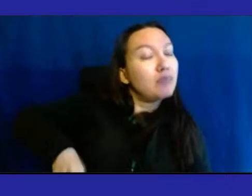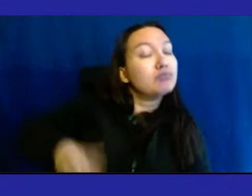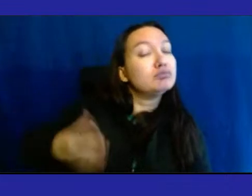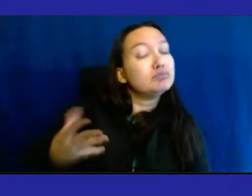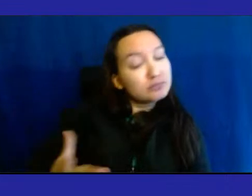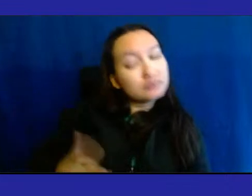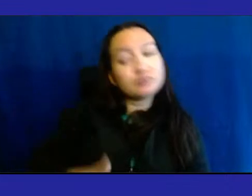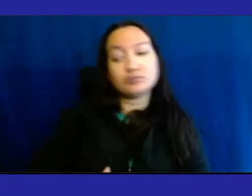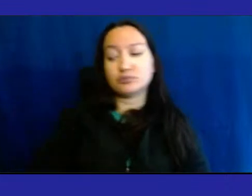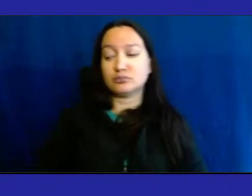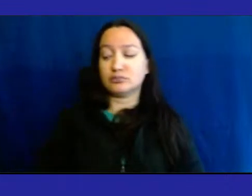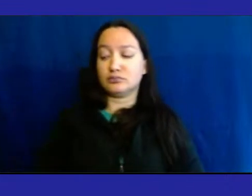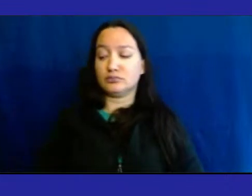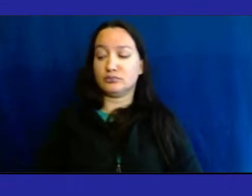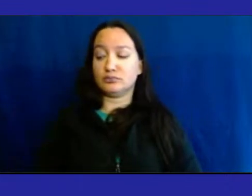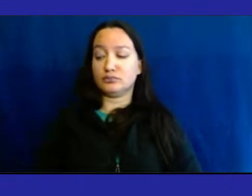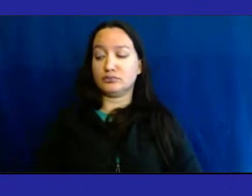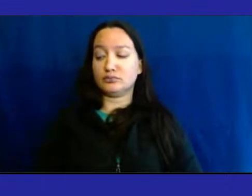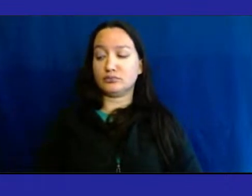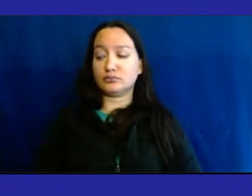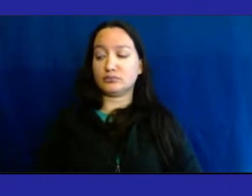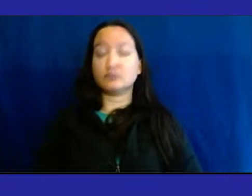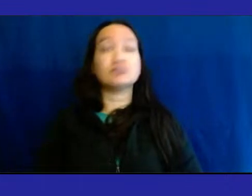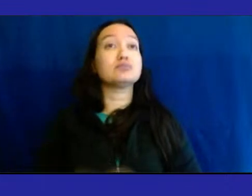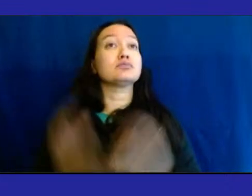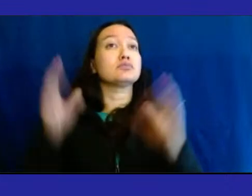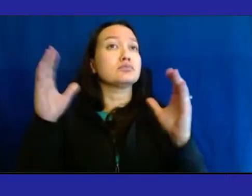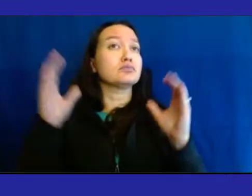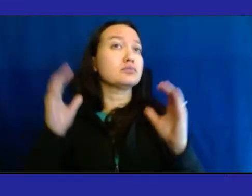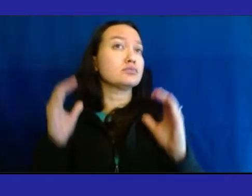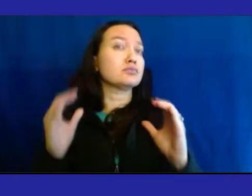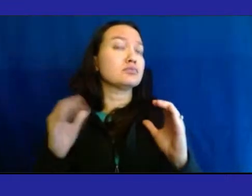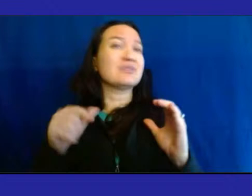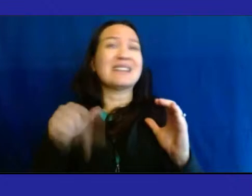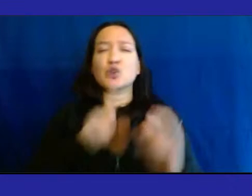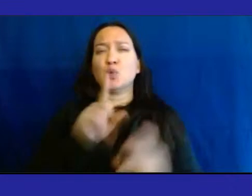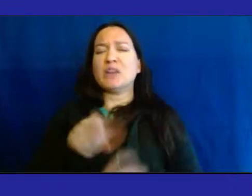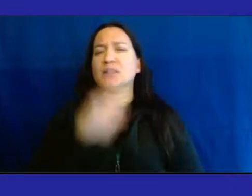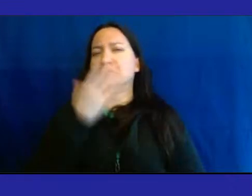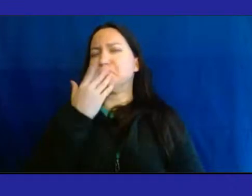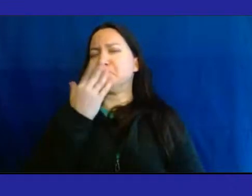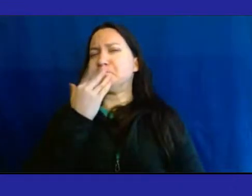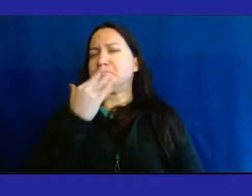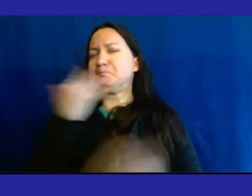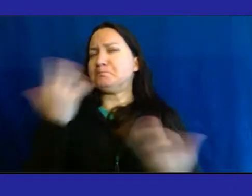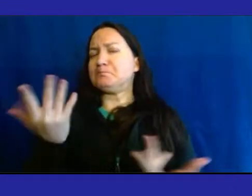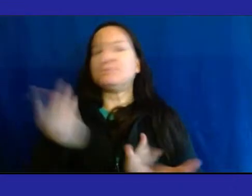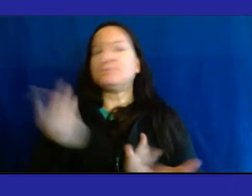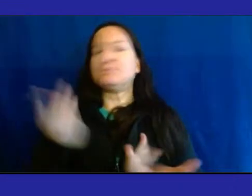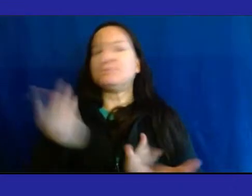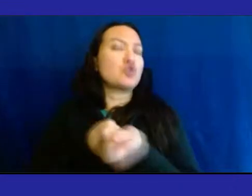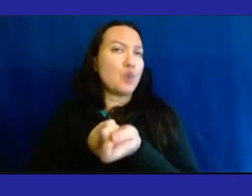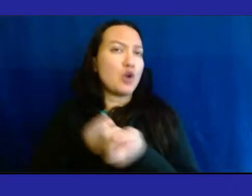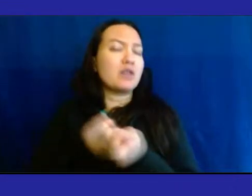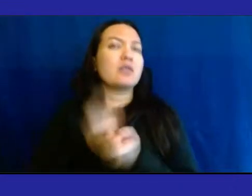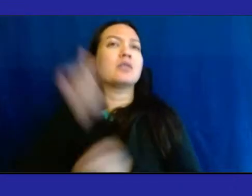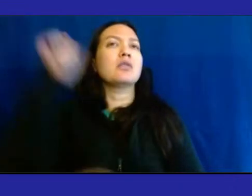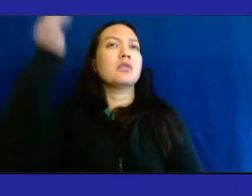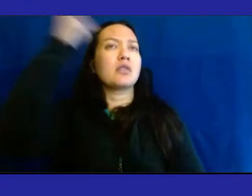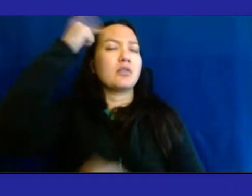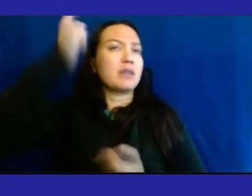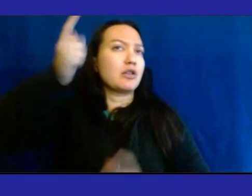the next steps to sort of start to get at this question are supported by a grant. You can go to the next